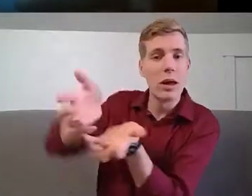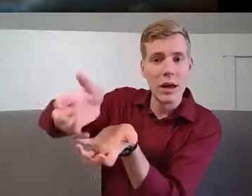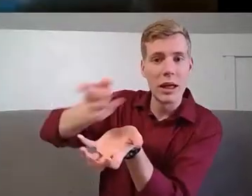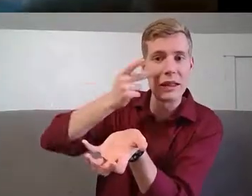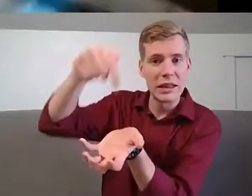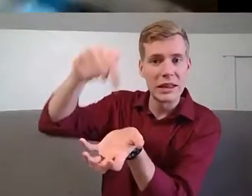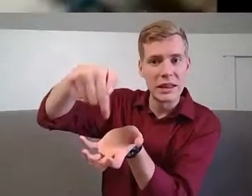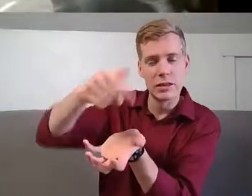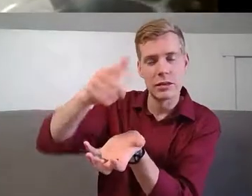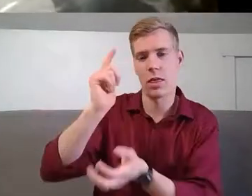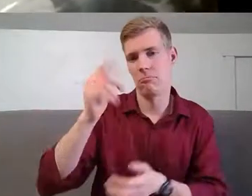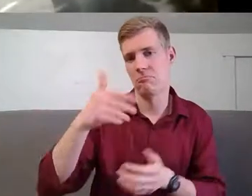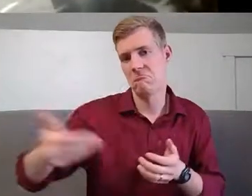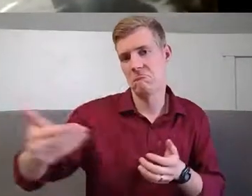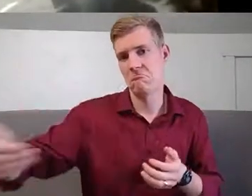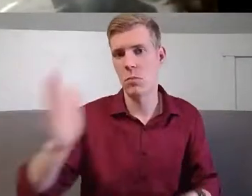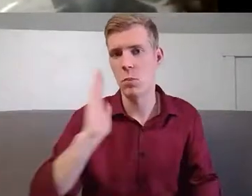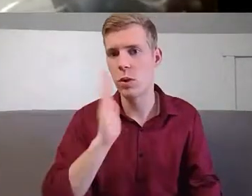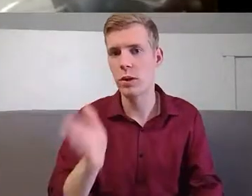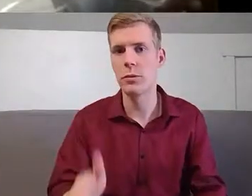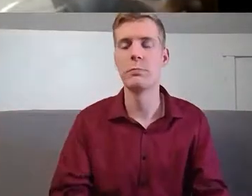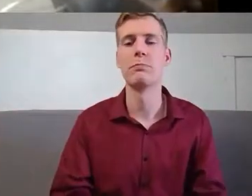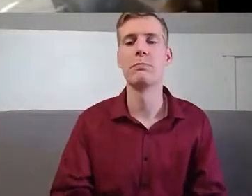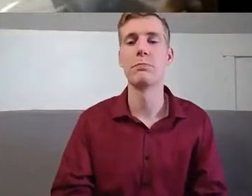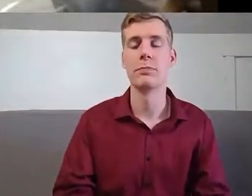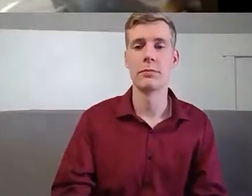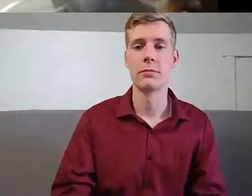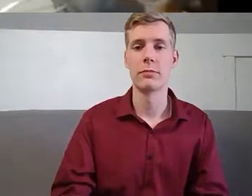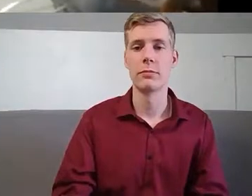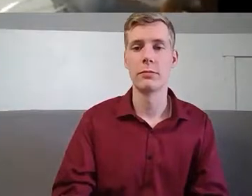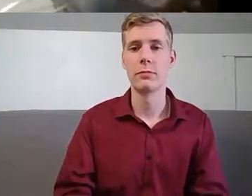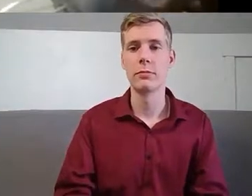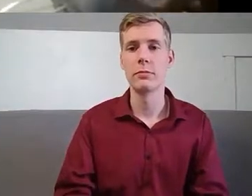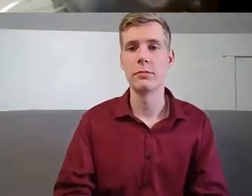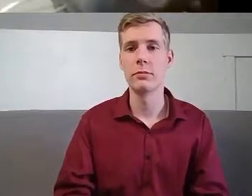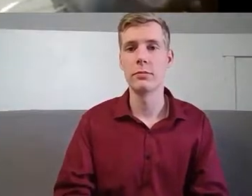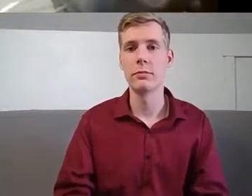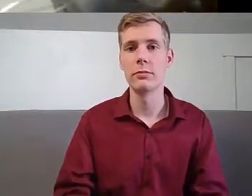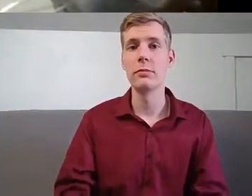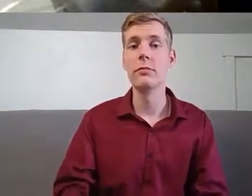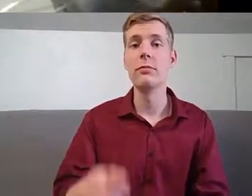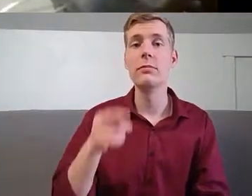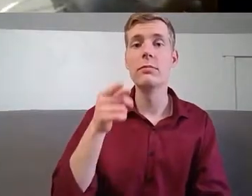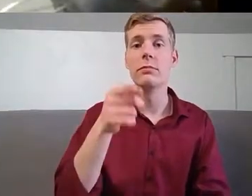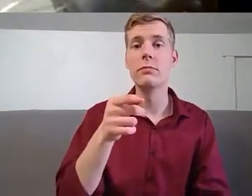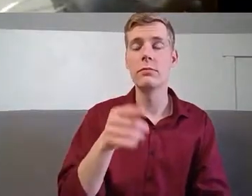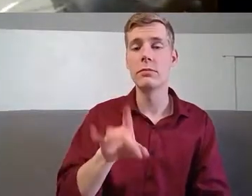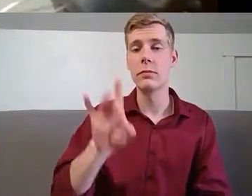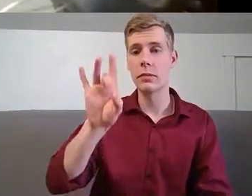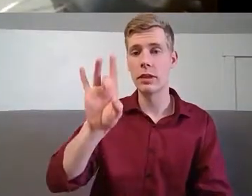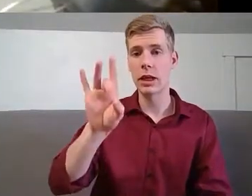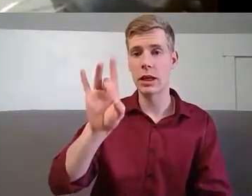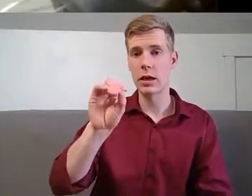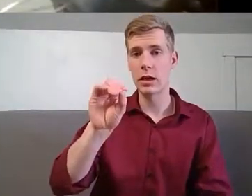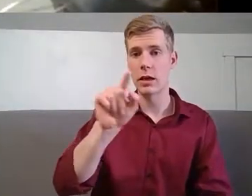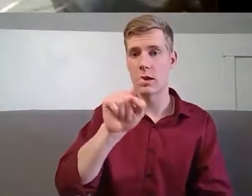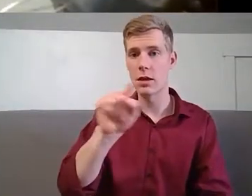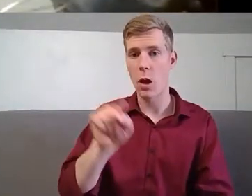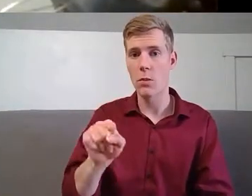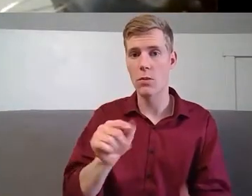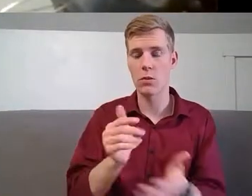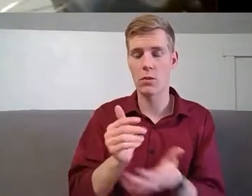we go. So it is 8 ounces of cream